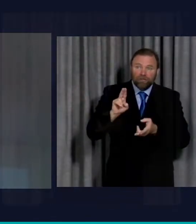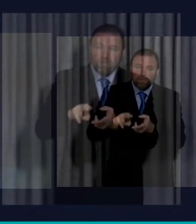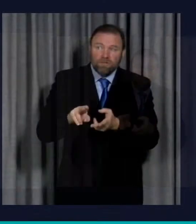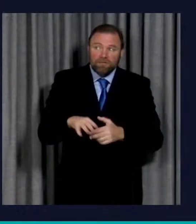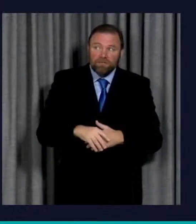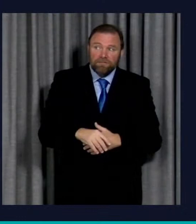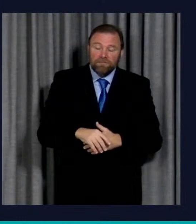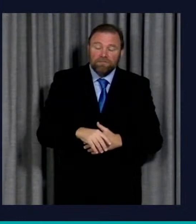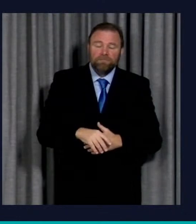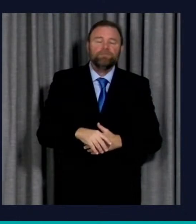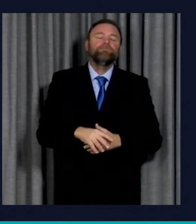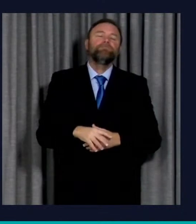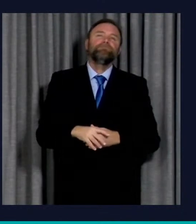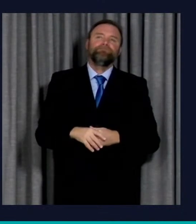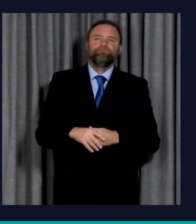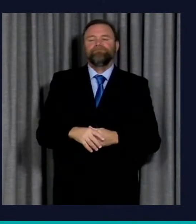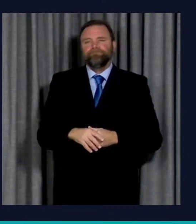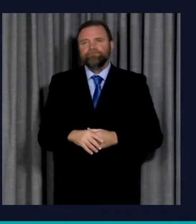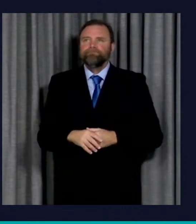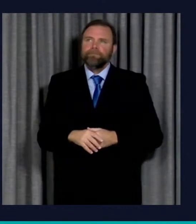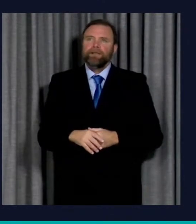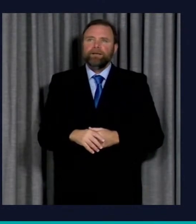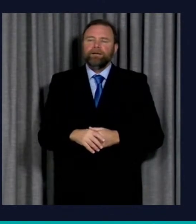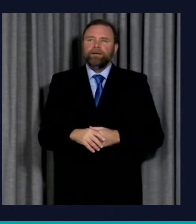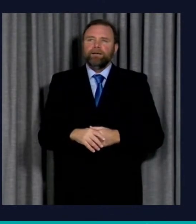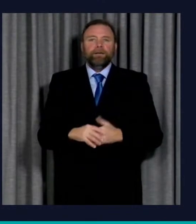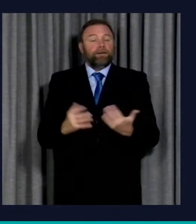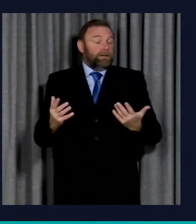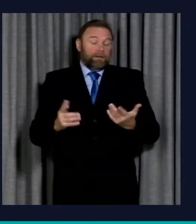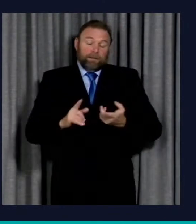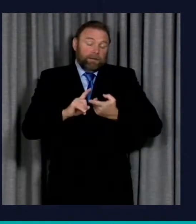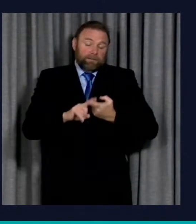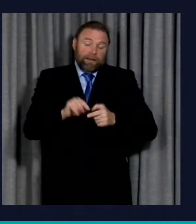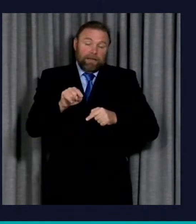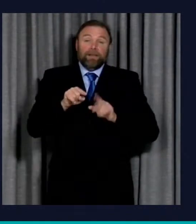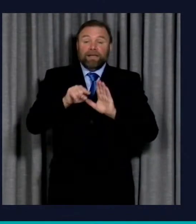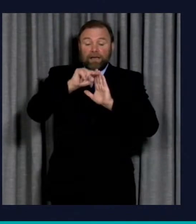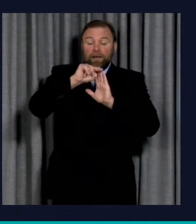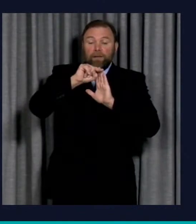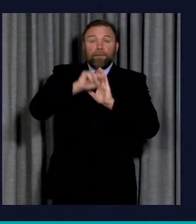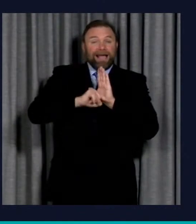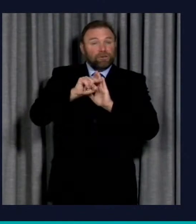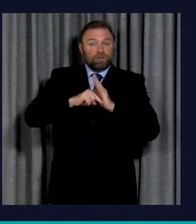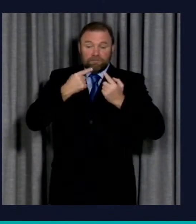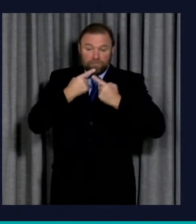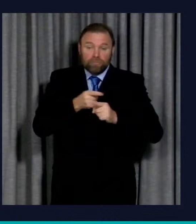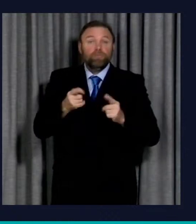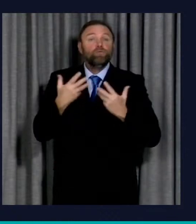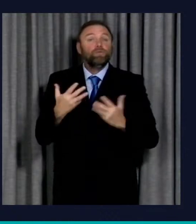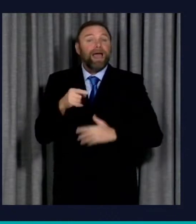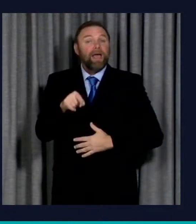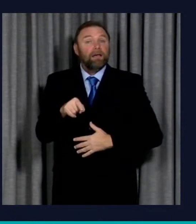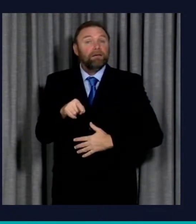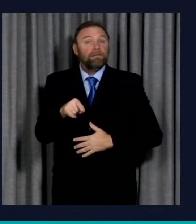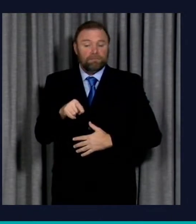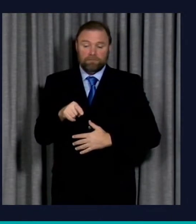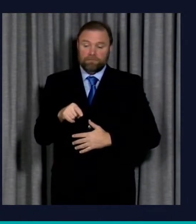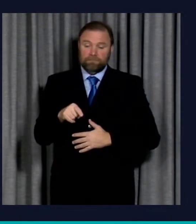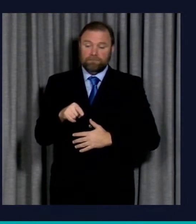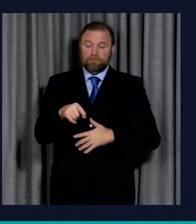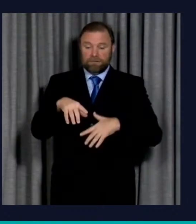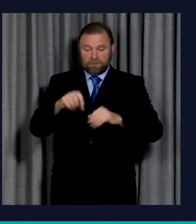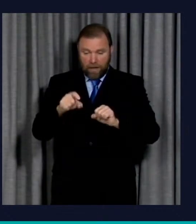them? Well, I think, Bronwen, it depends on how successful the measures we've already announced will be, because if